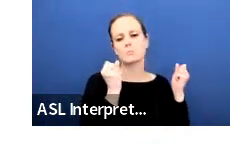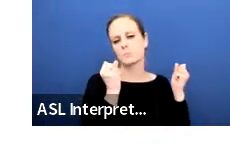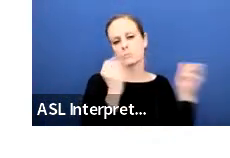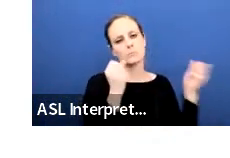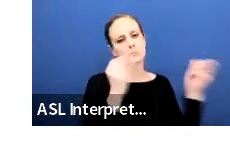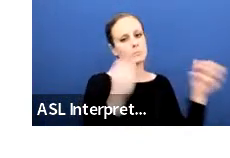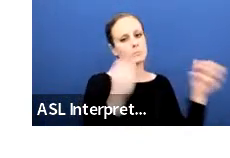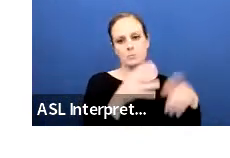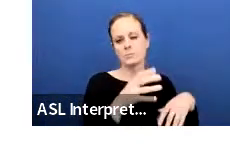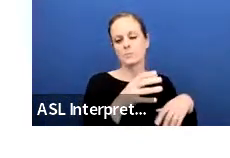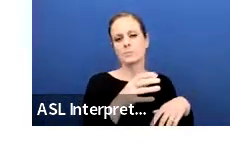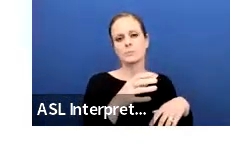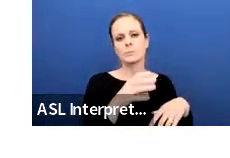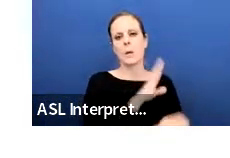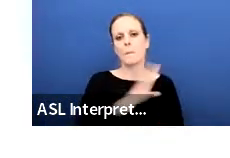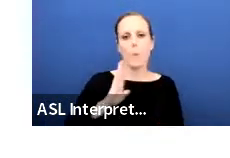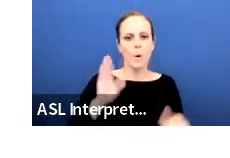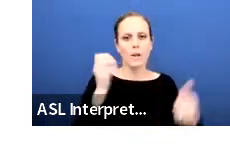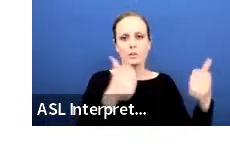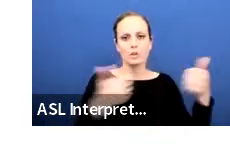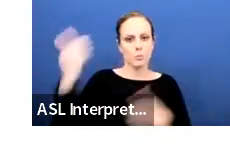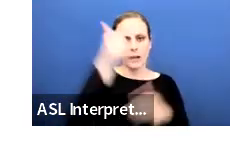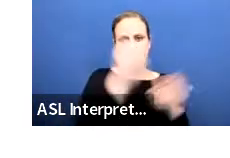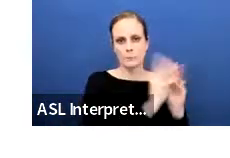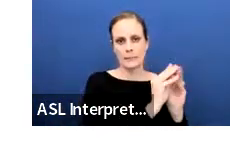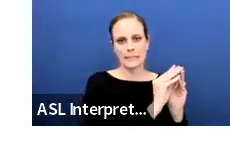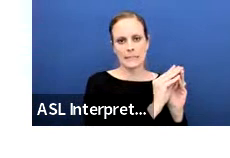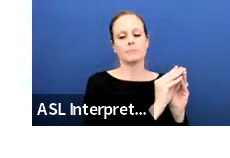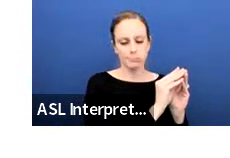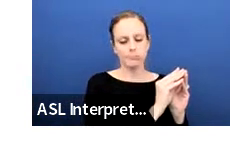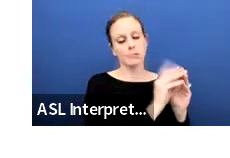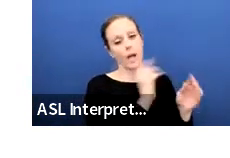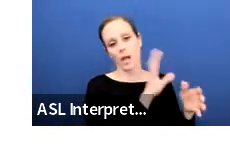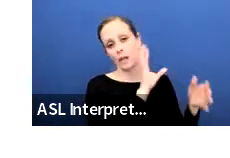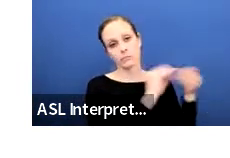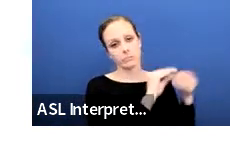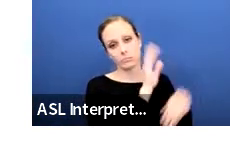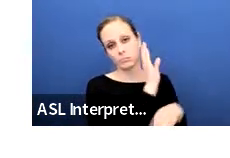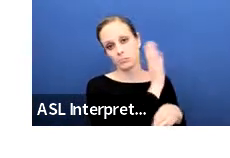Board of Supervisors meetings. So I pretty much said,